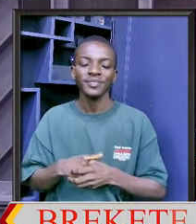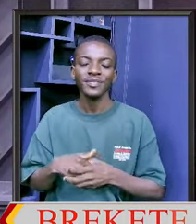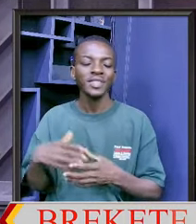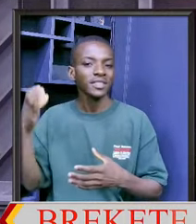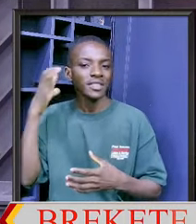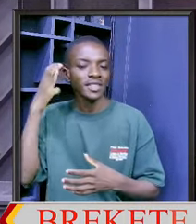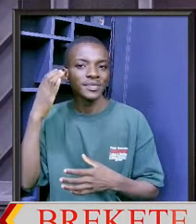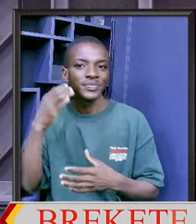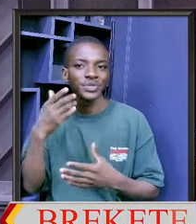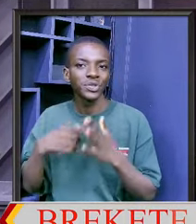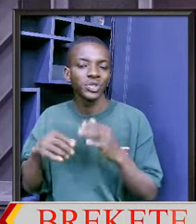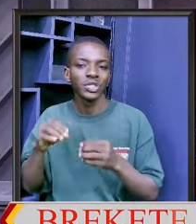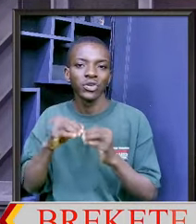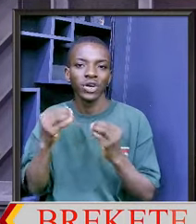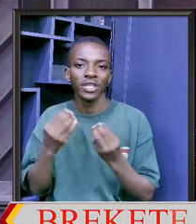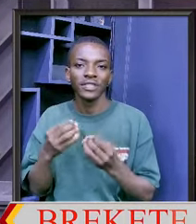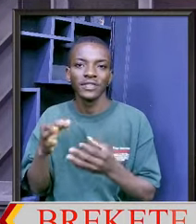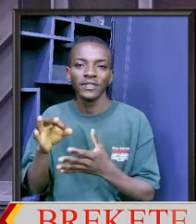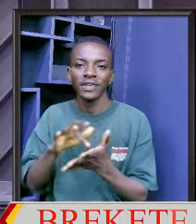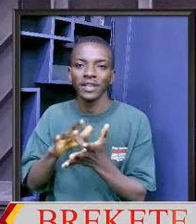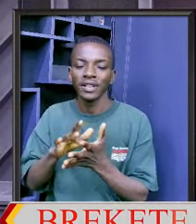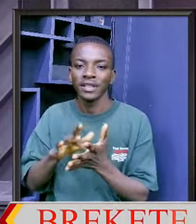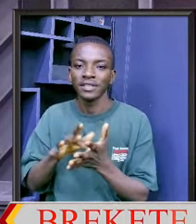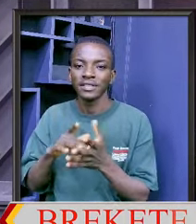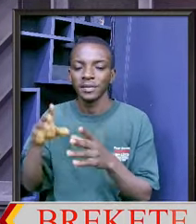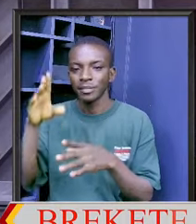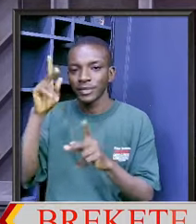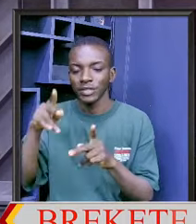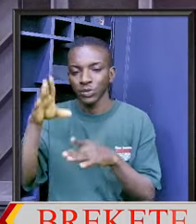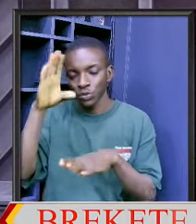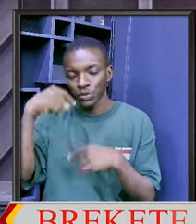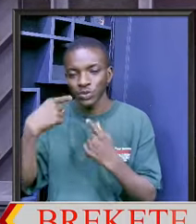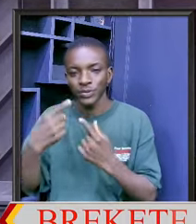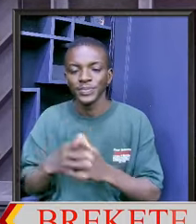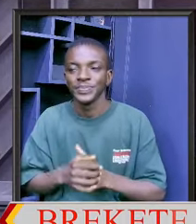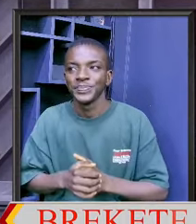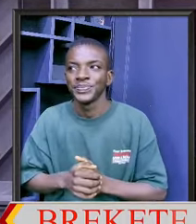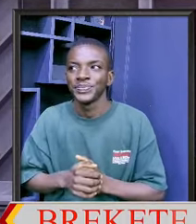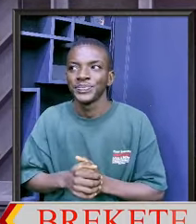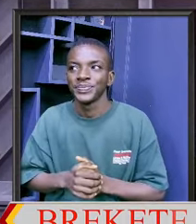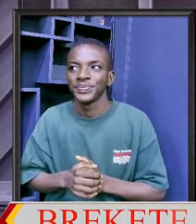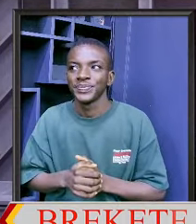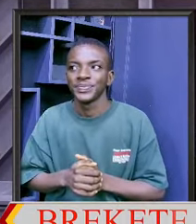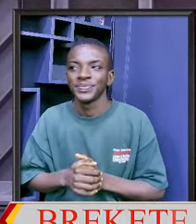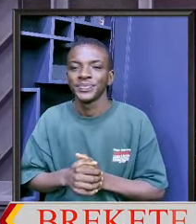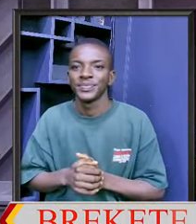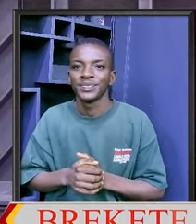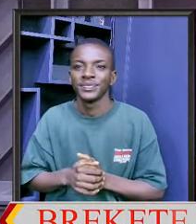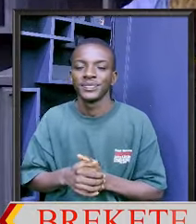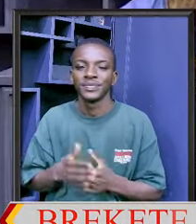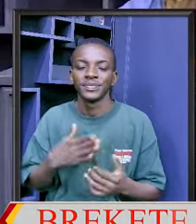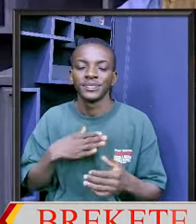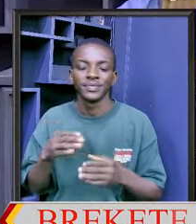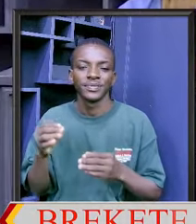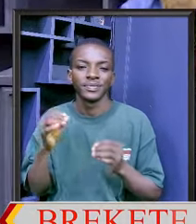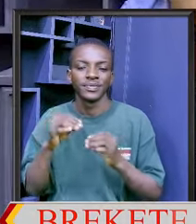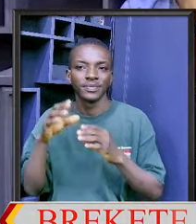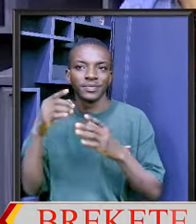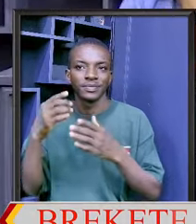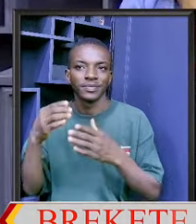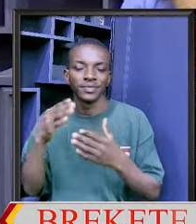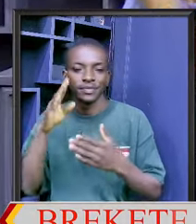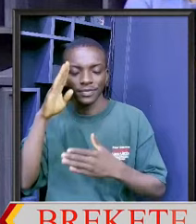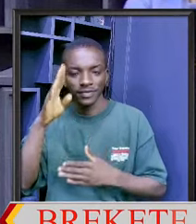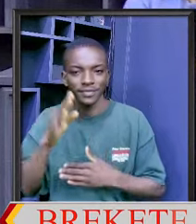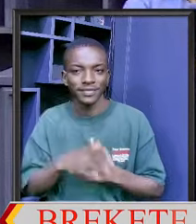May then here waiting the organic fertilizer man go talk. Yes, organic fertilizer man. My honorable president, I